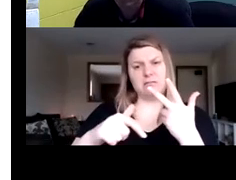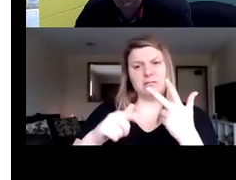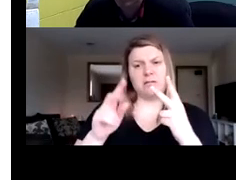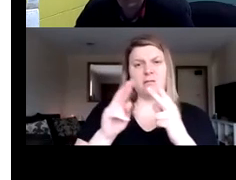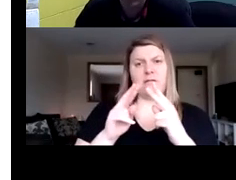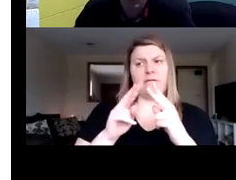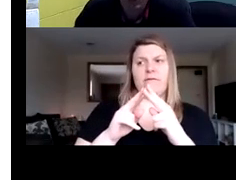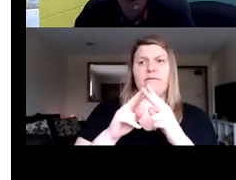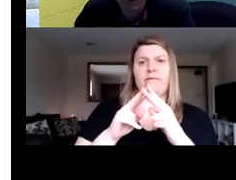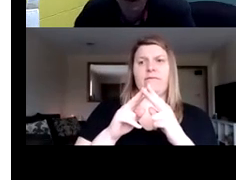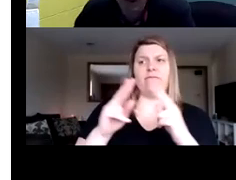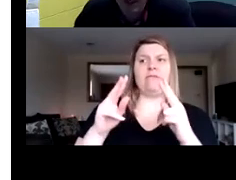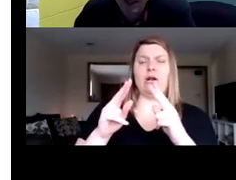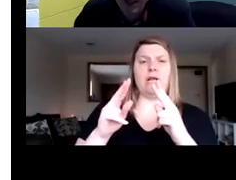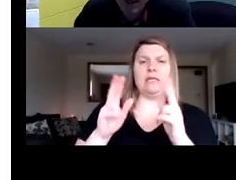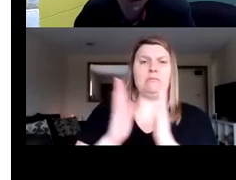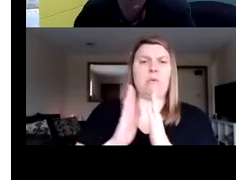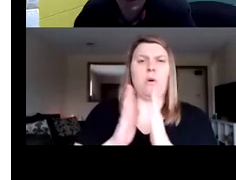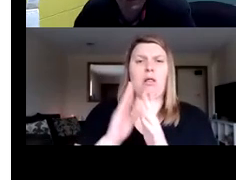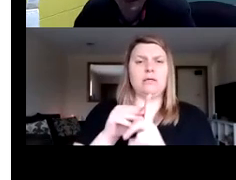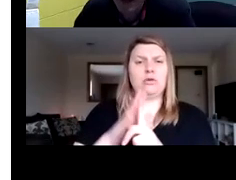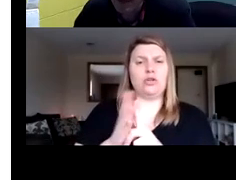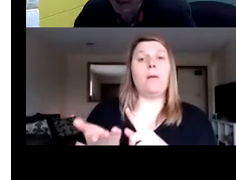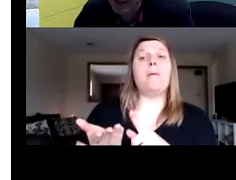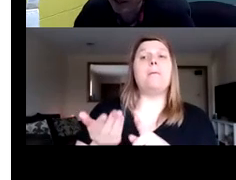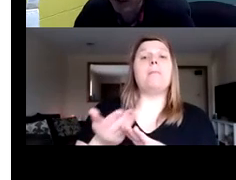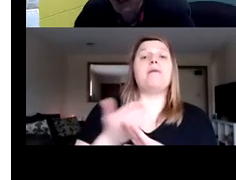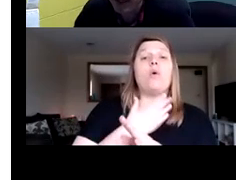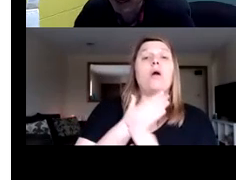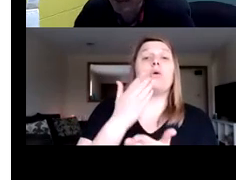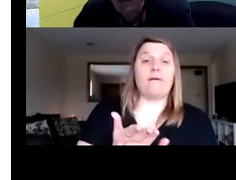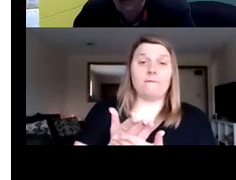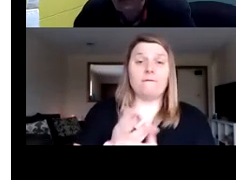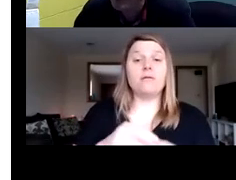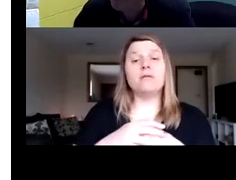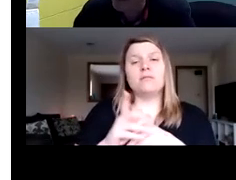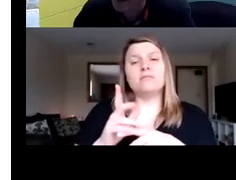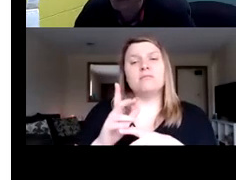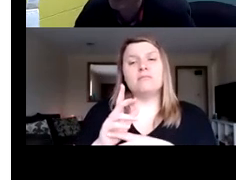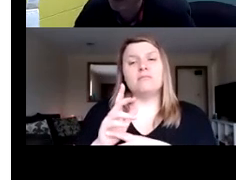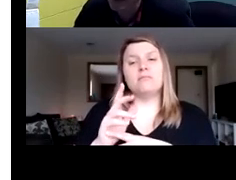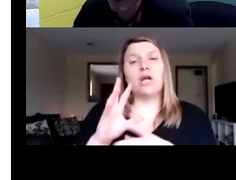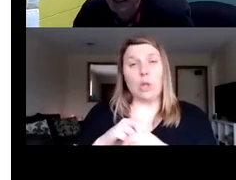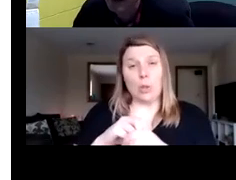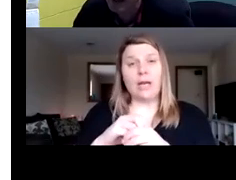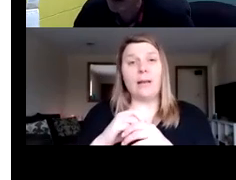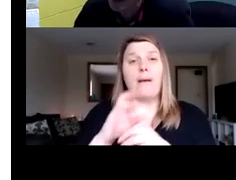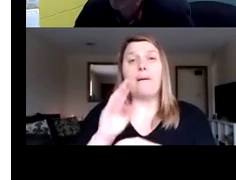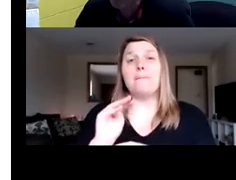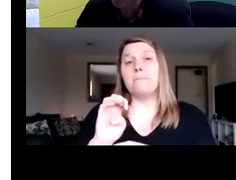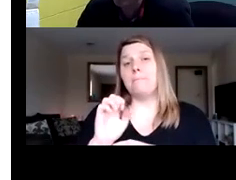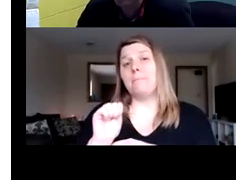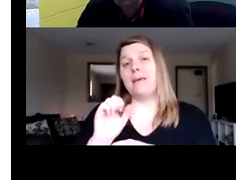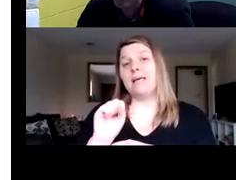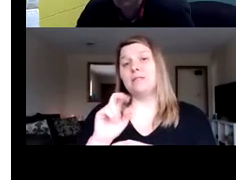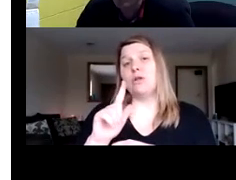little exposure to before I arrived in South Africa. And that included a pretty significant measles outbreak. And so